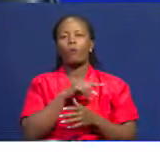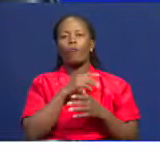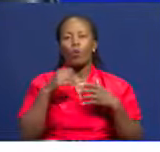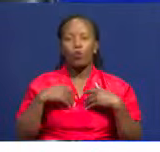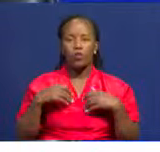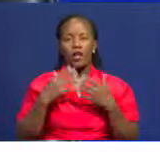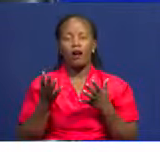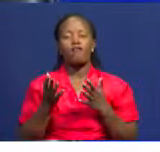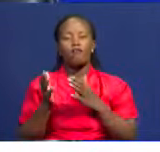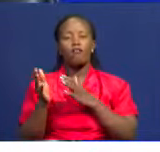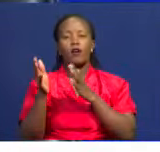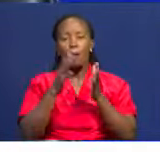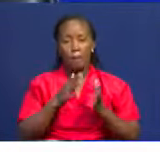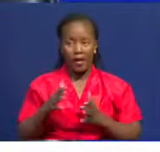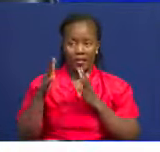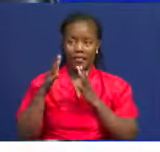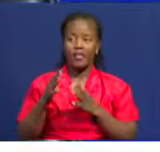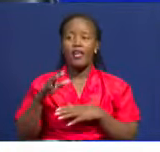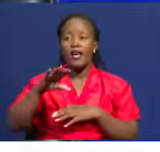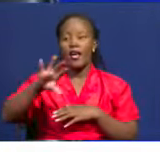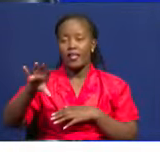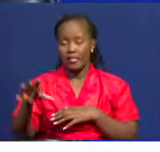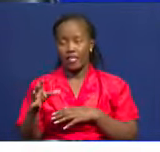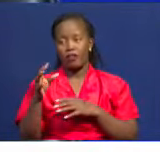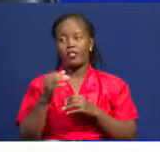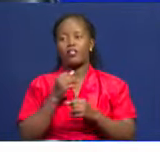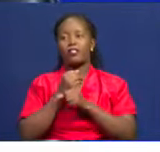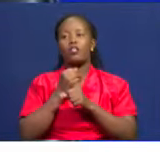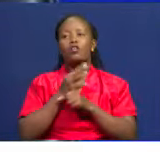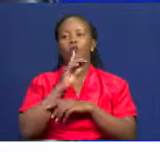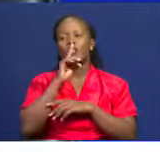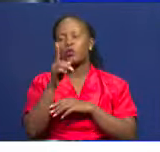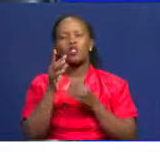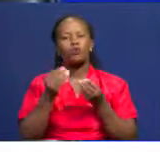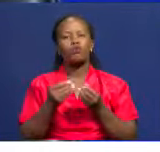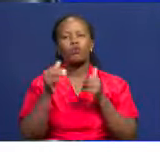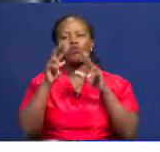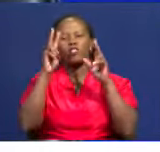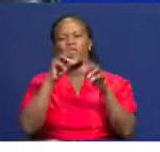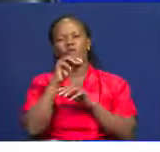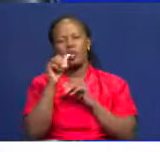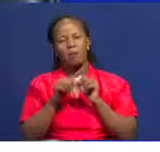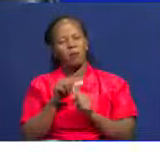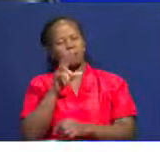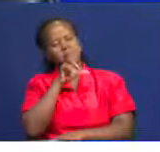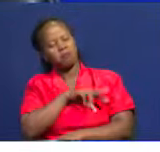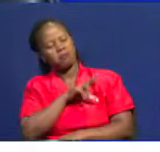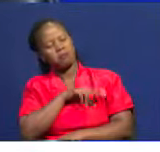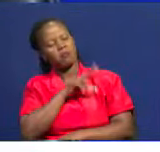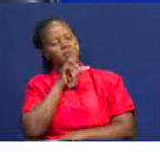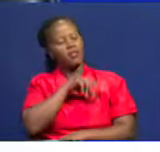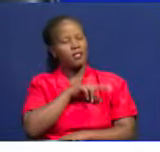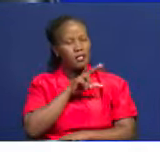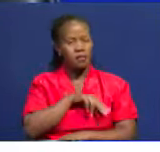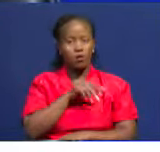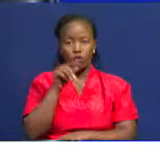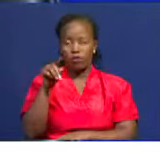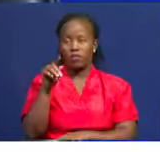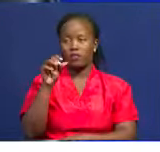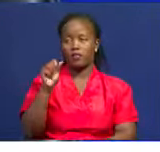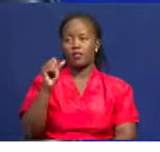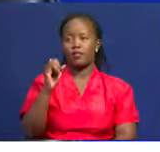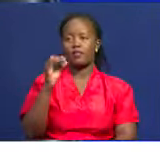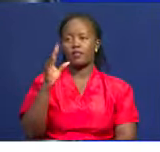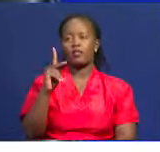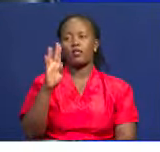efforts as a county to combat issues with stigma around sickle cell, to train our